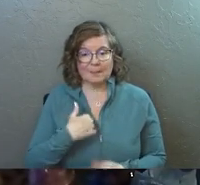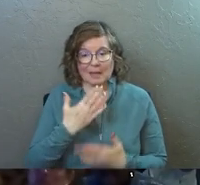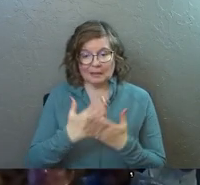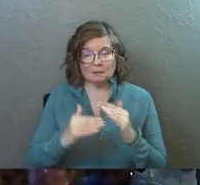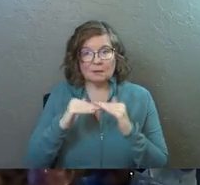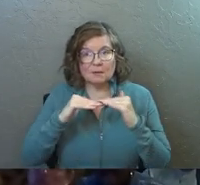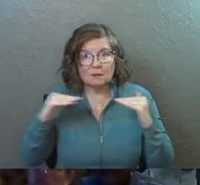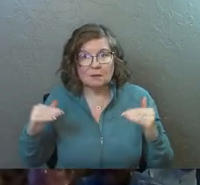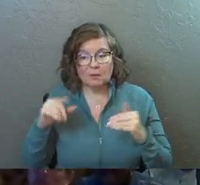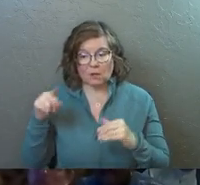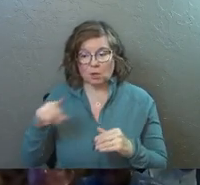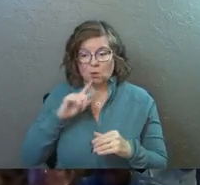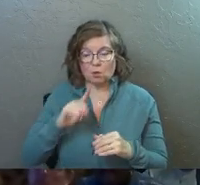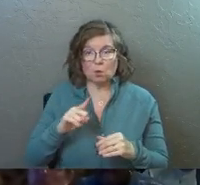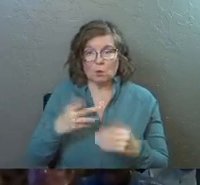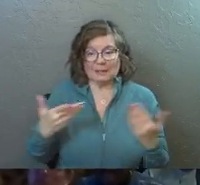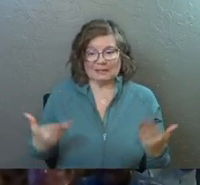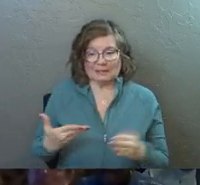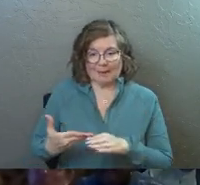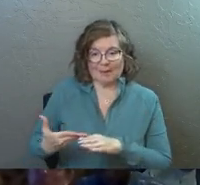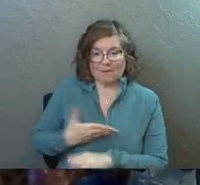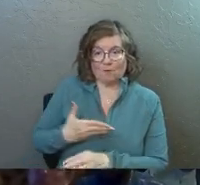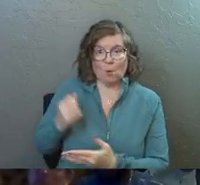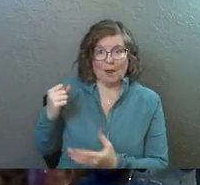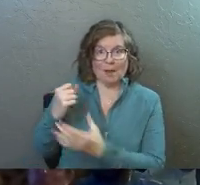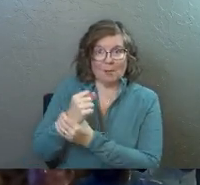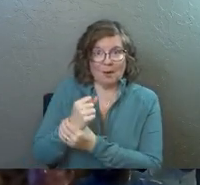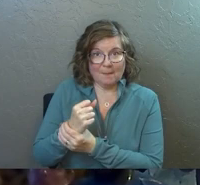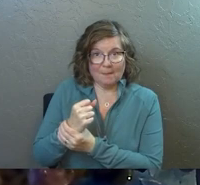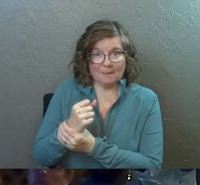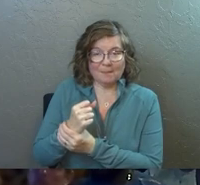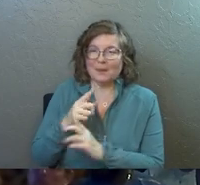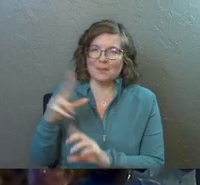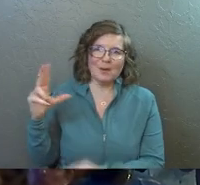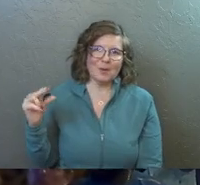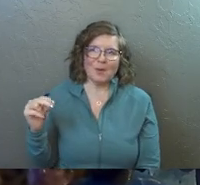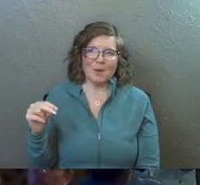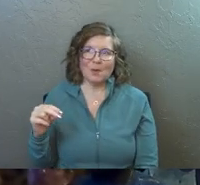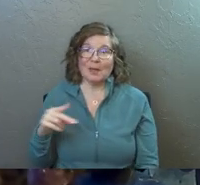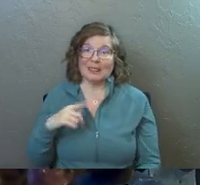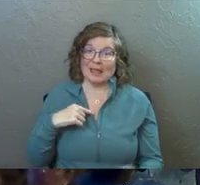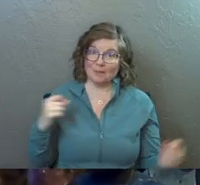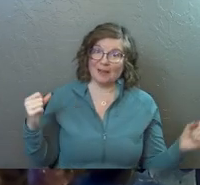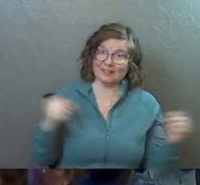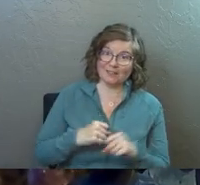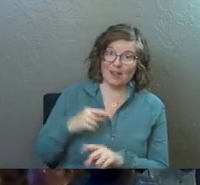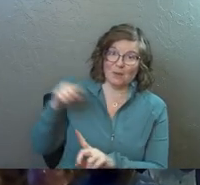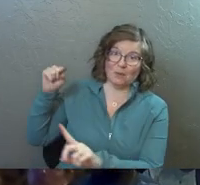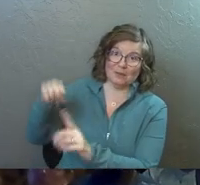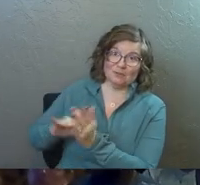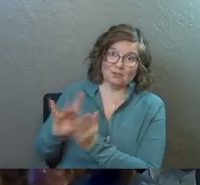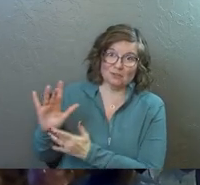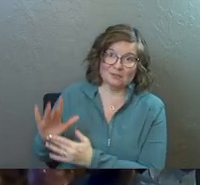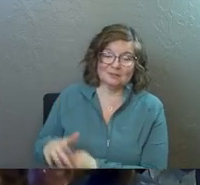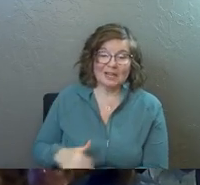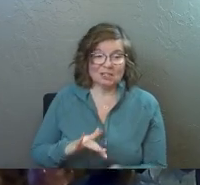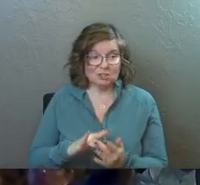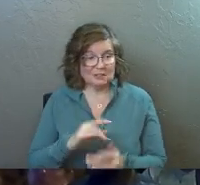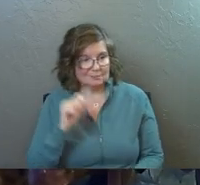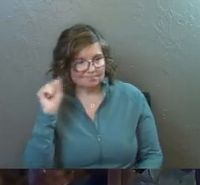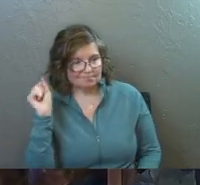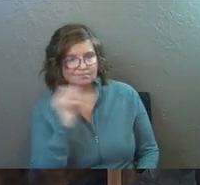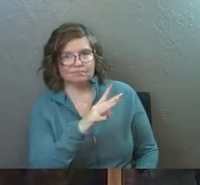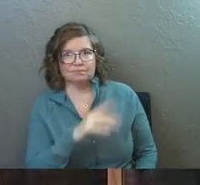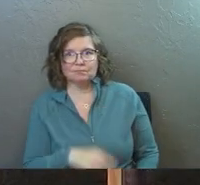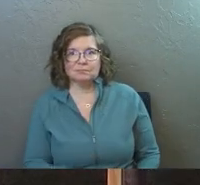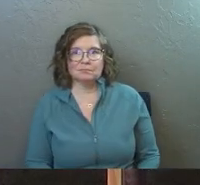on some level that you were existing before Abraham. But no, man, they picked a fight with him. And he gives it to him